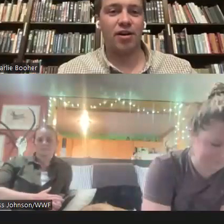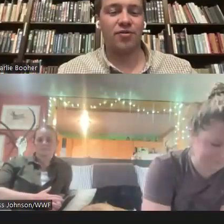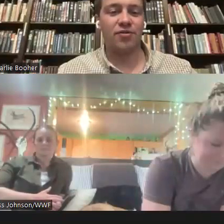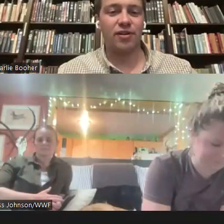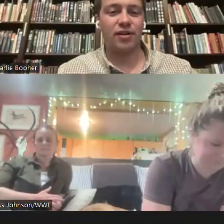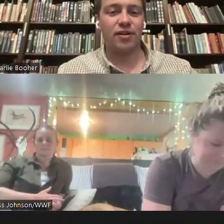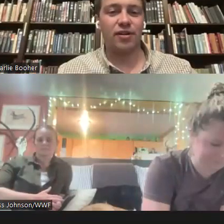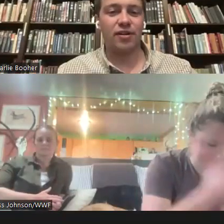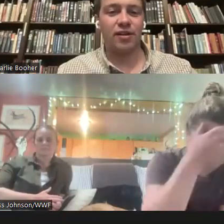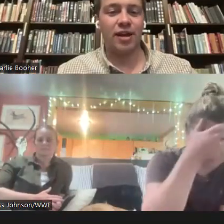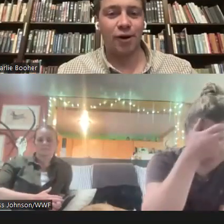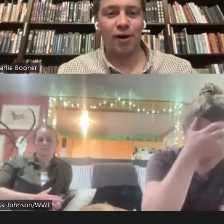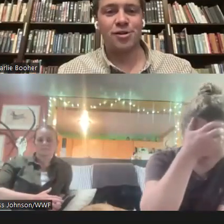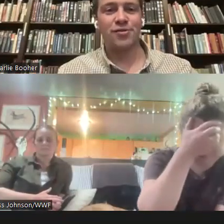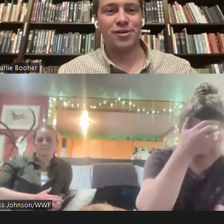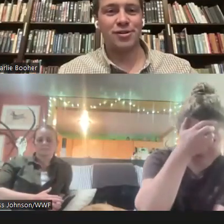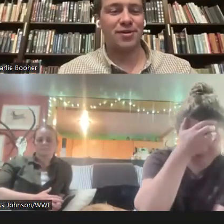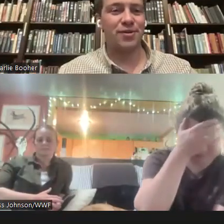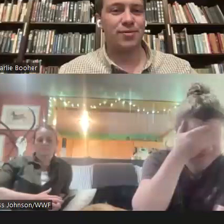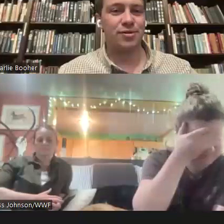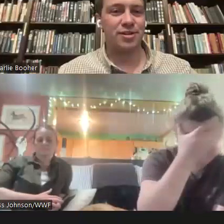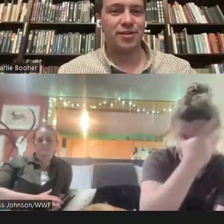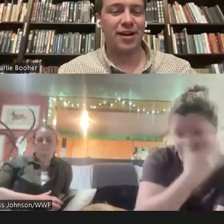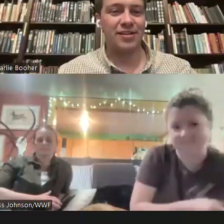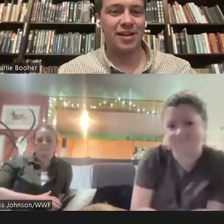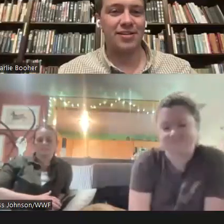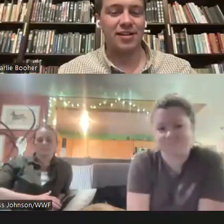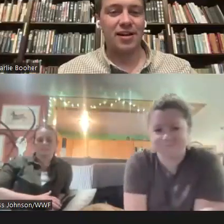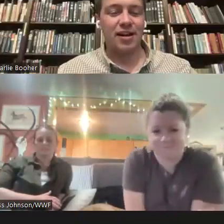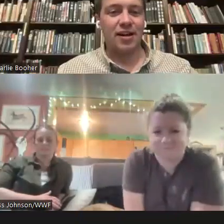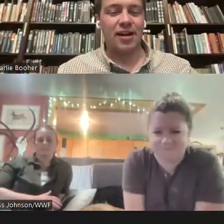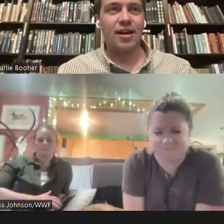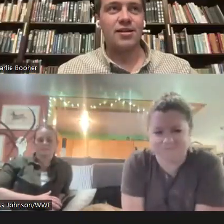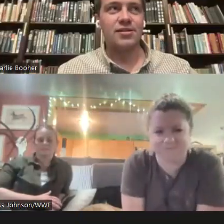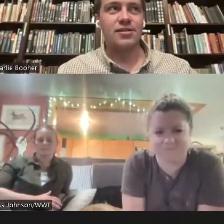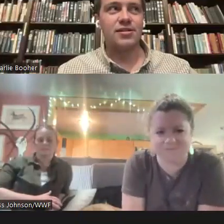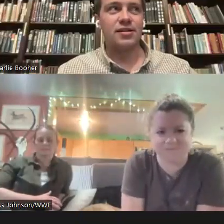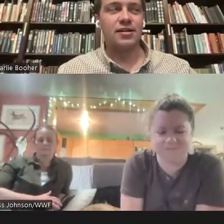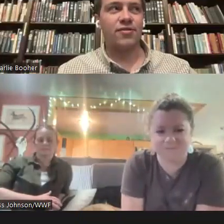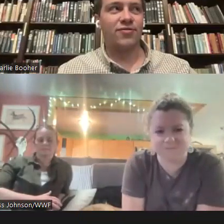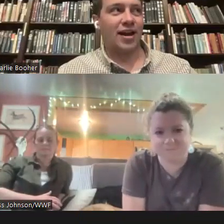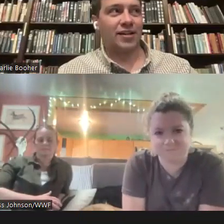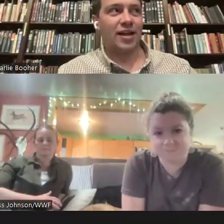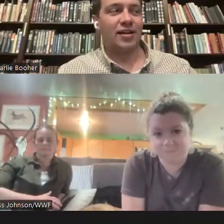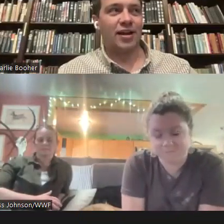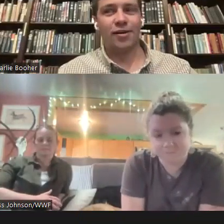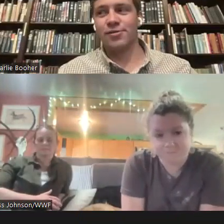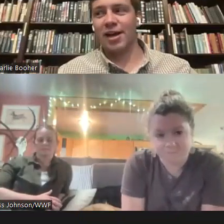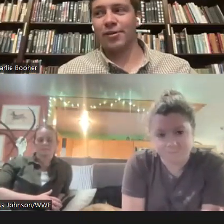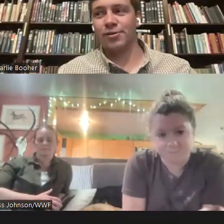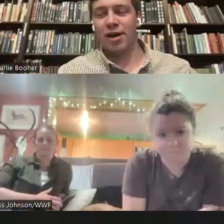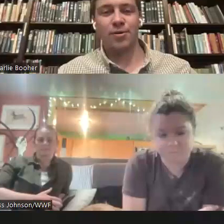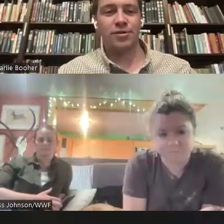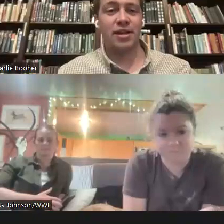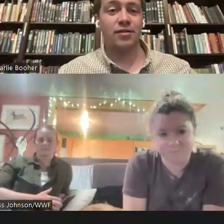of the integration of consumptive users in the United States is the fact that